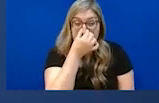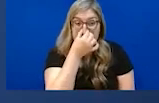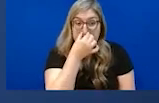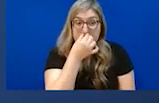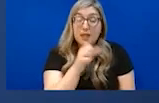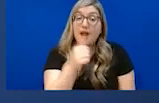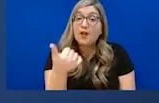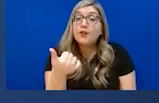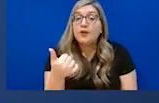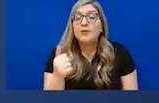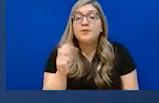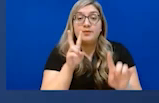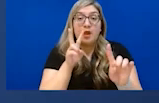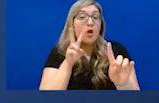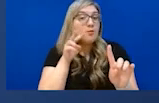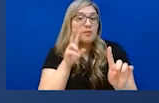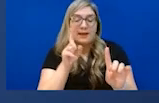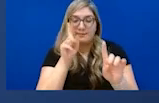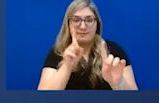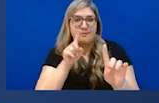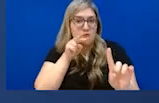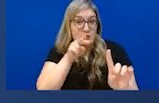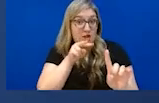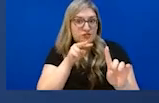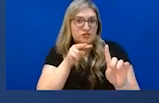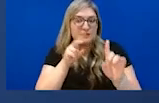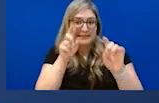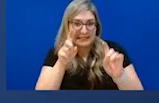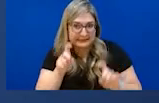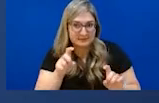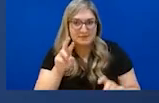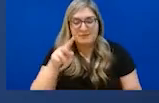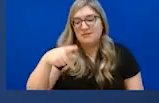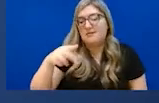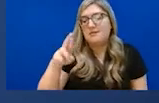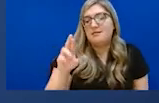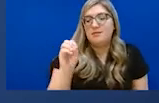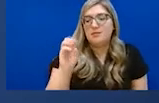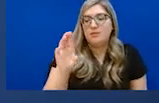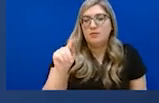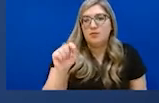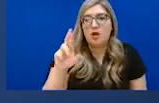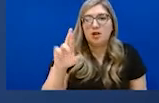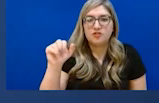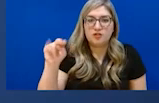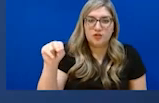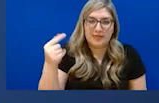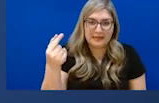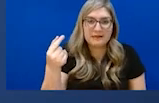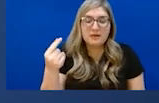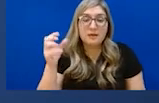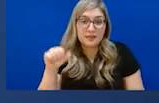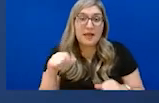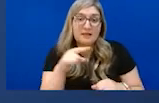love it or hate it. Students who are taking a class, let's say in one of our students who's taking a class at